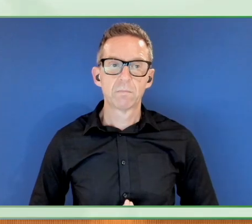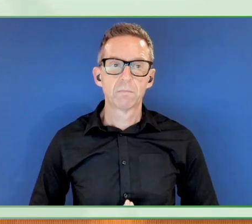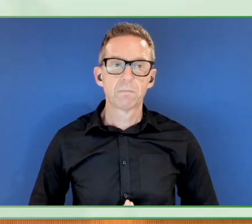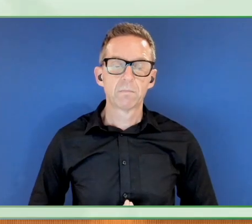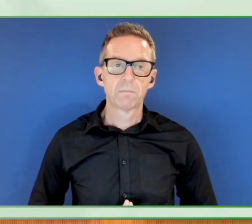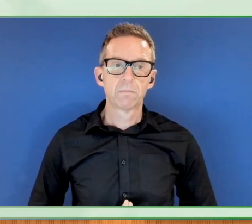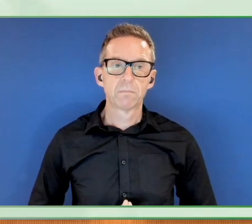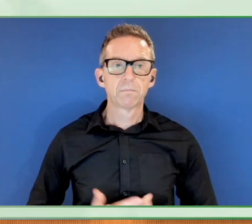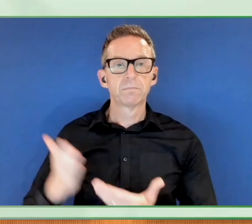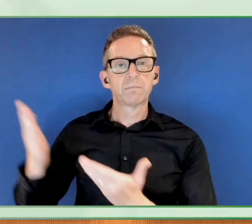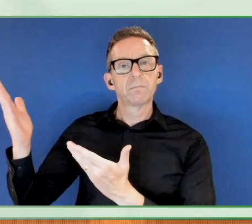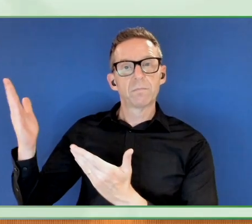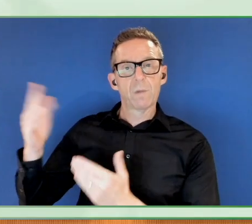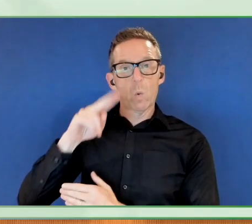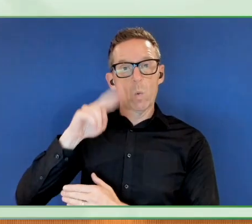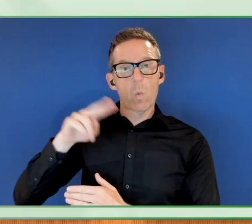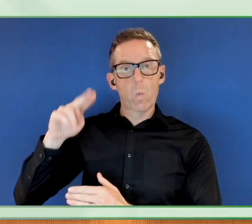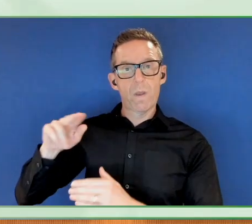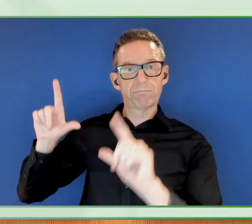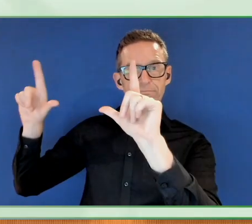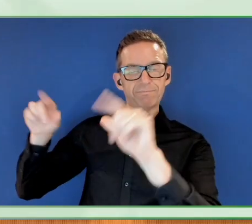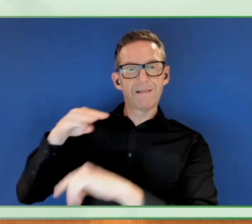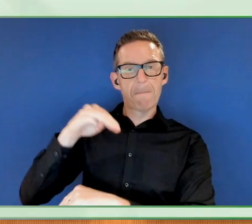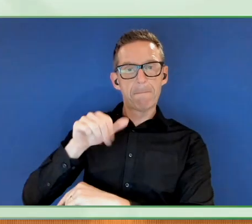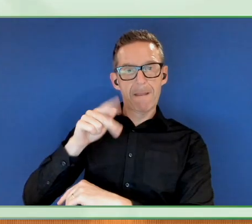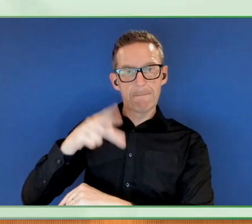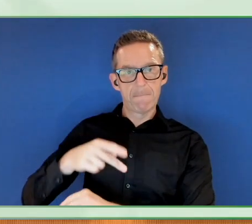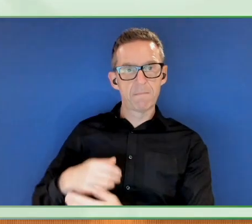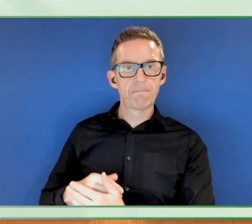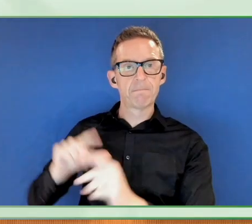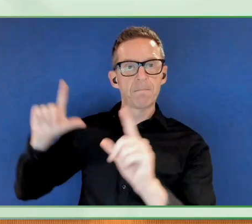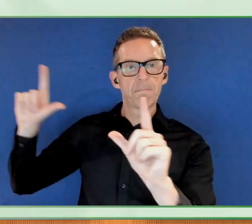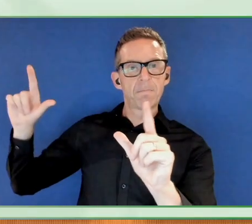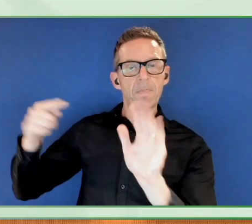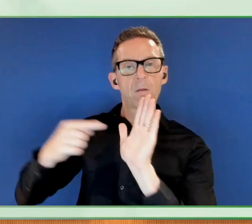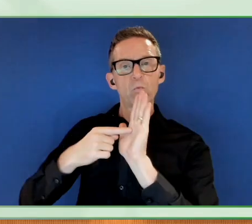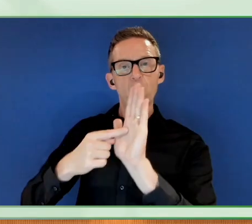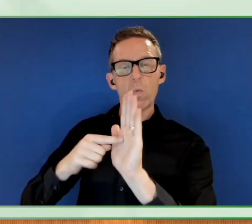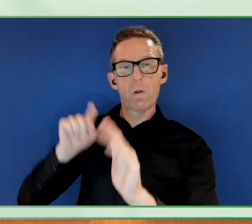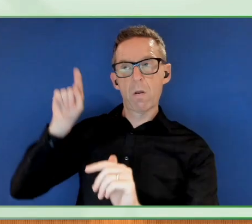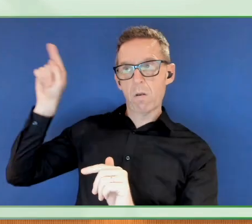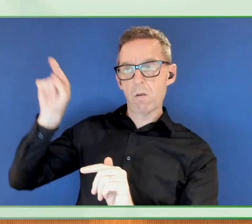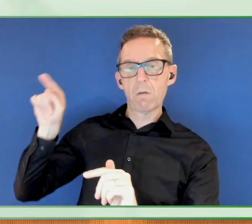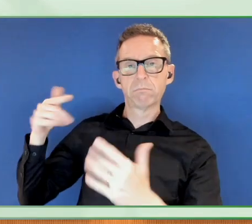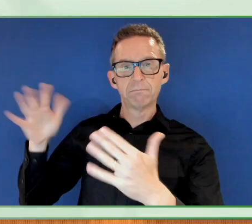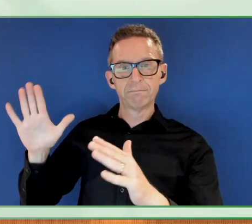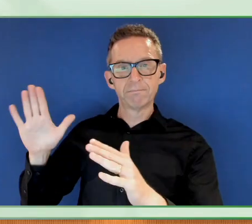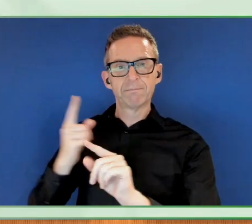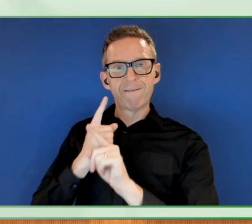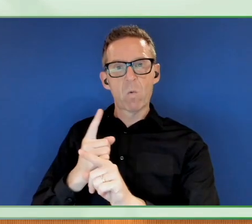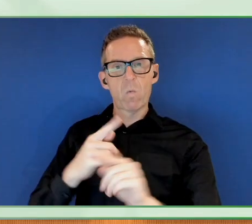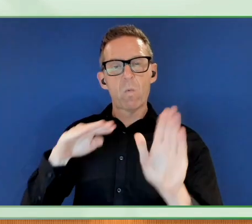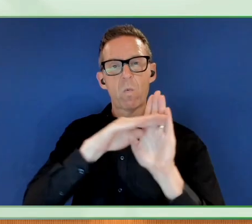because it's a map of Norway, but because it's displaying public sector bodies' compliance to WCAG